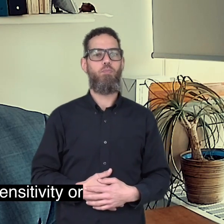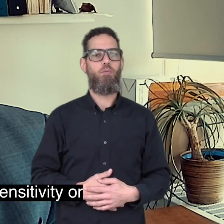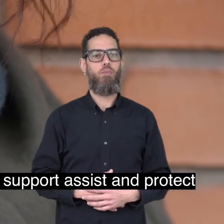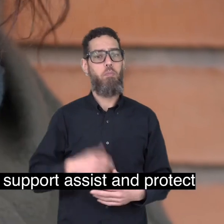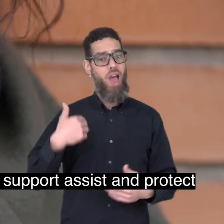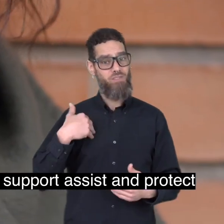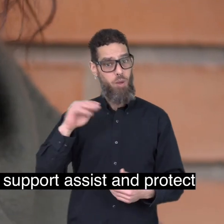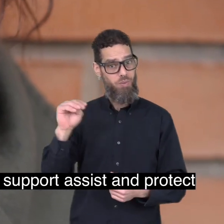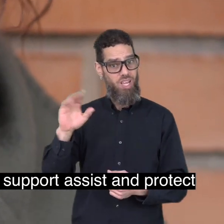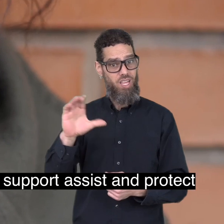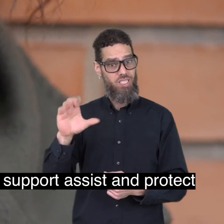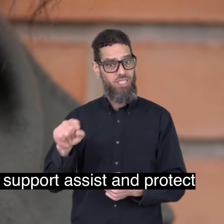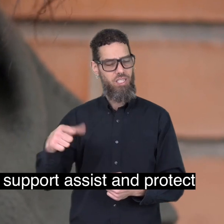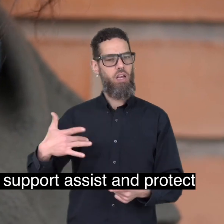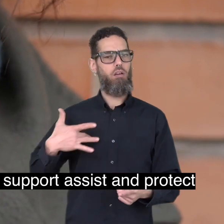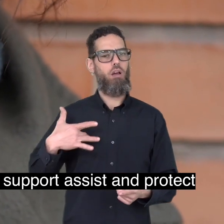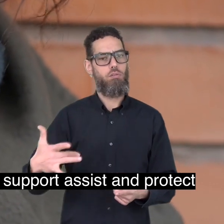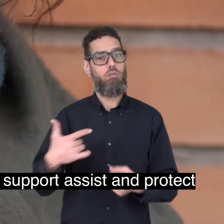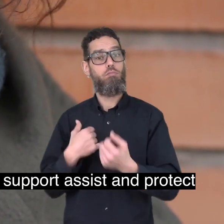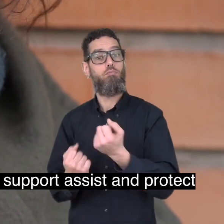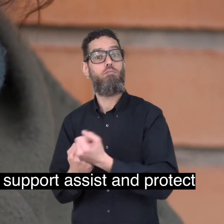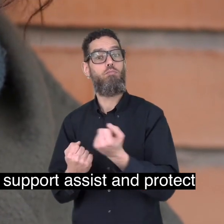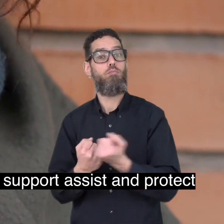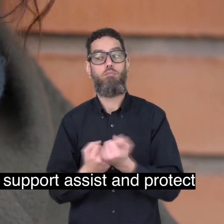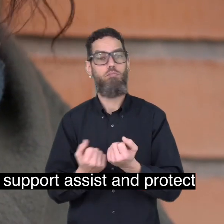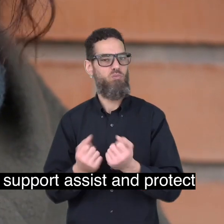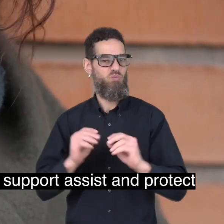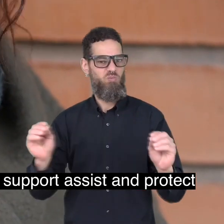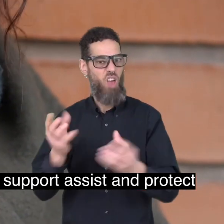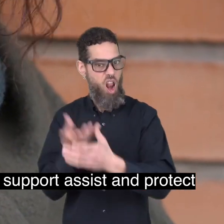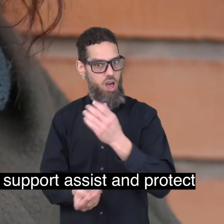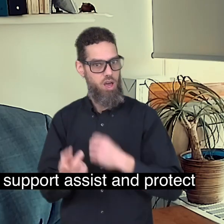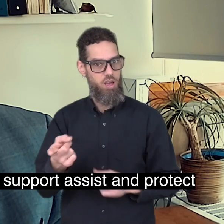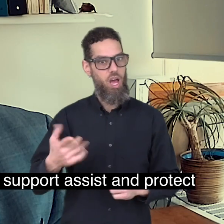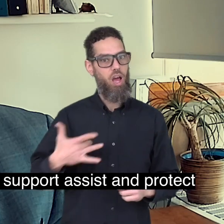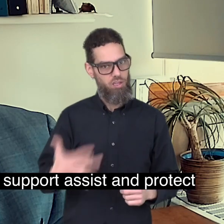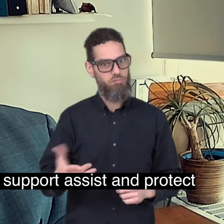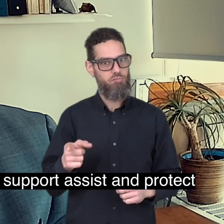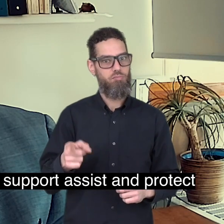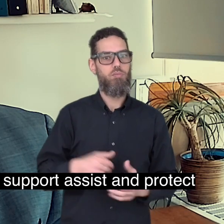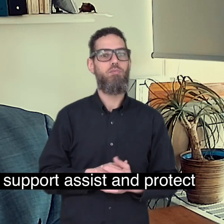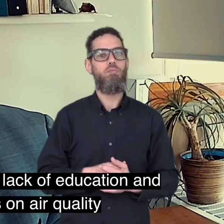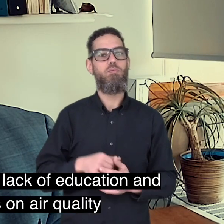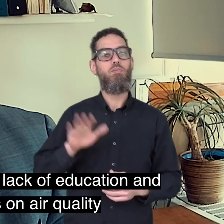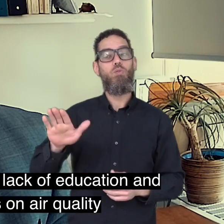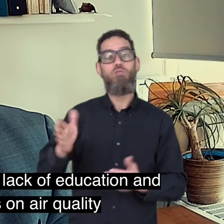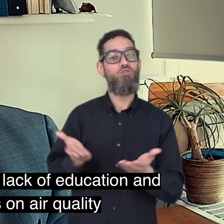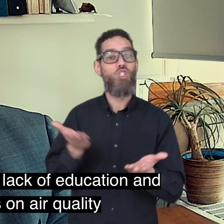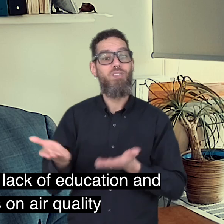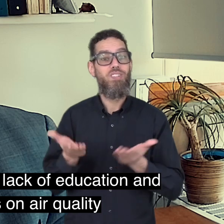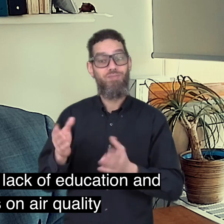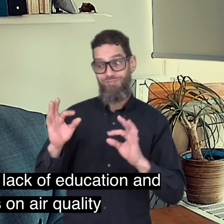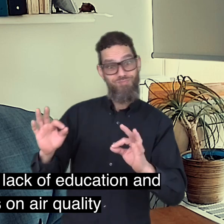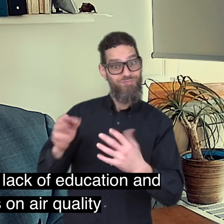MCS, often fall through the cracks of the systems in place to support, assist, and protect them, and often receive suboptimal services